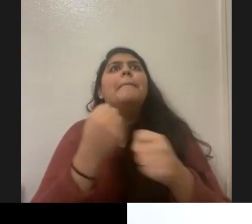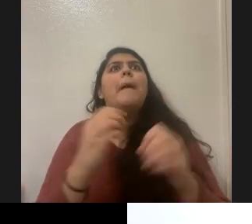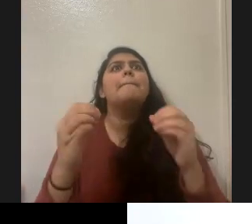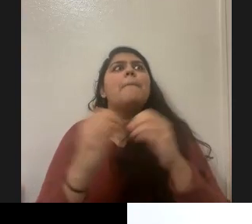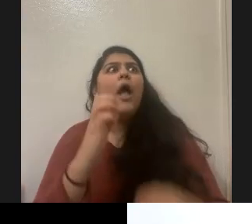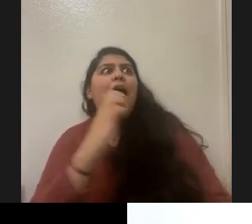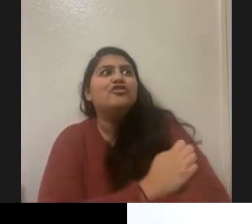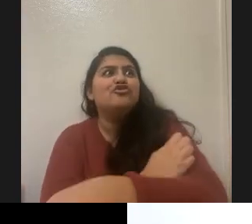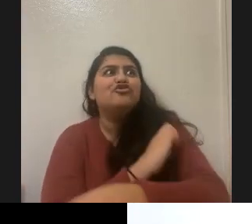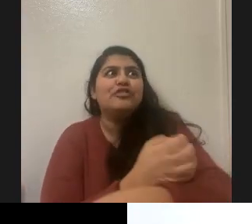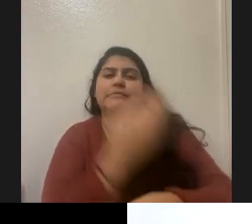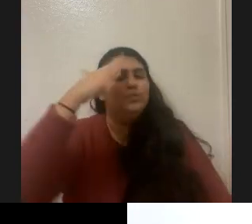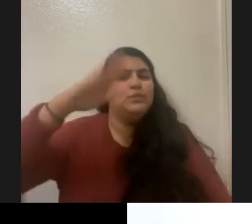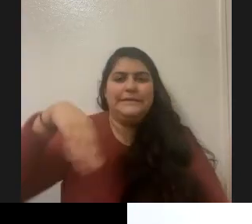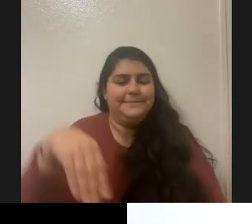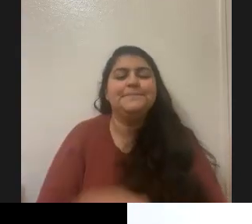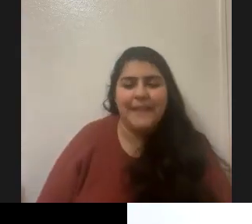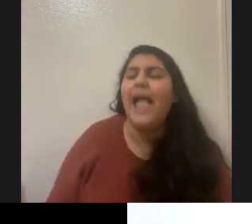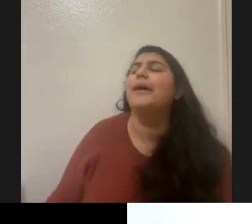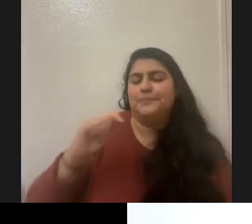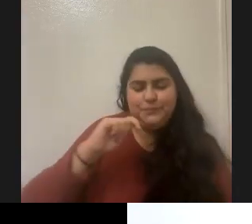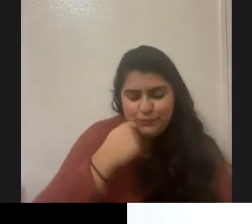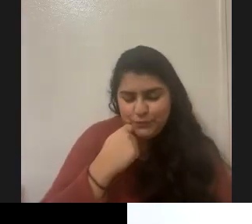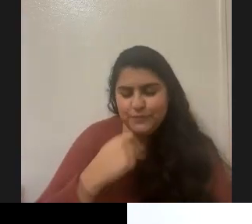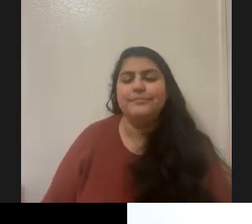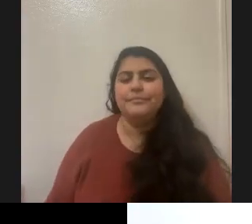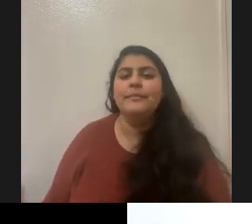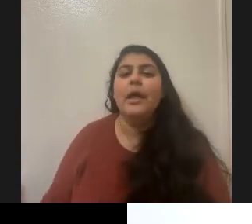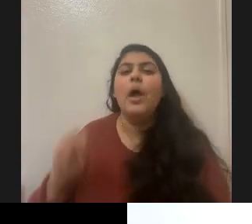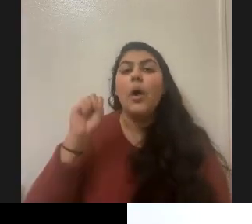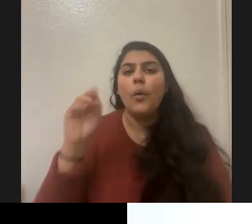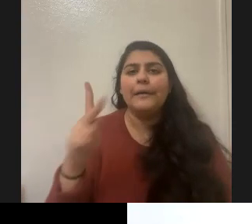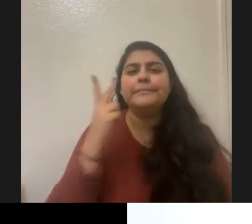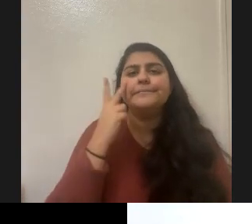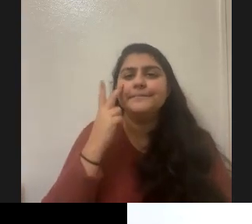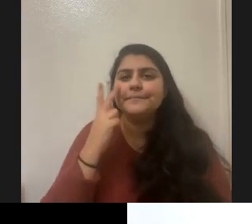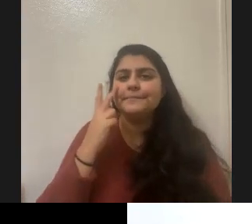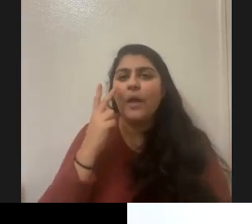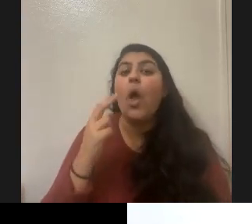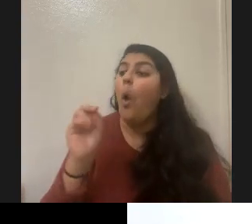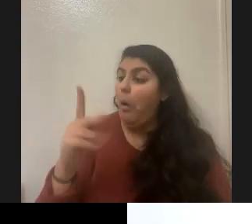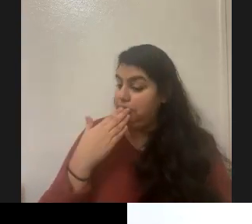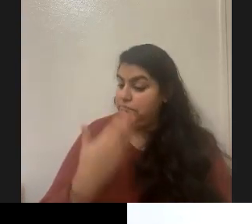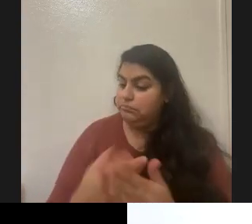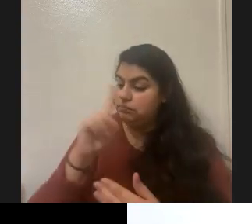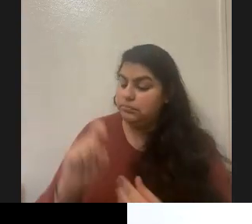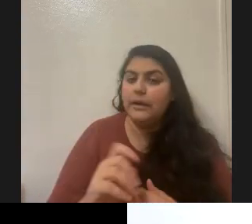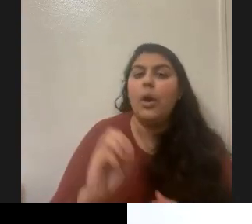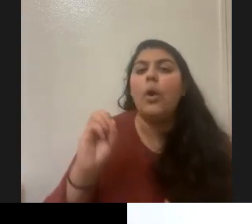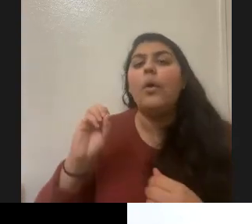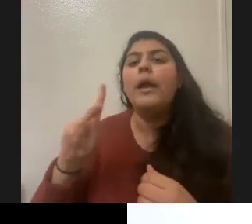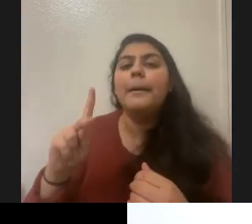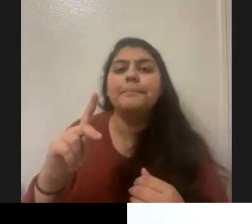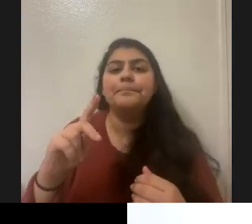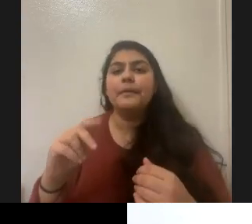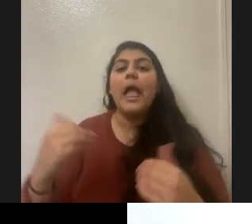right? Totally. Cool. Let's see. Okay, this is a great question. We've got a